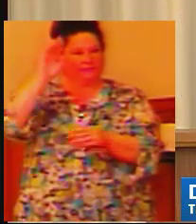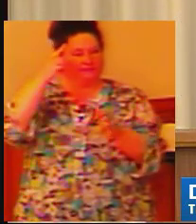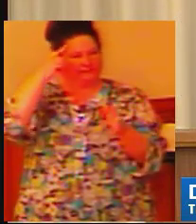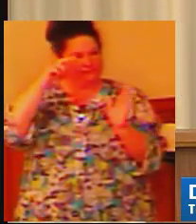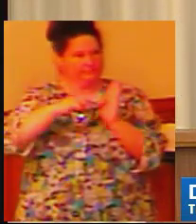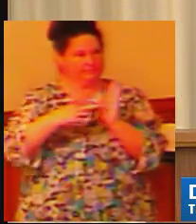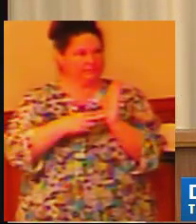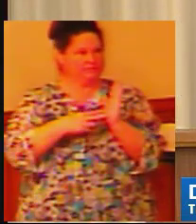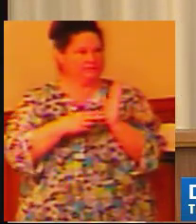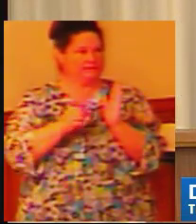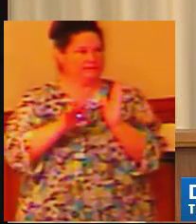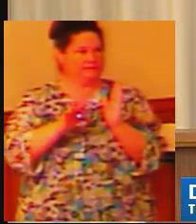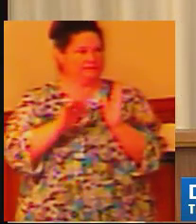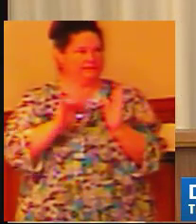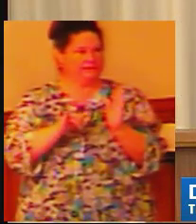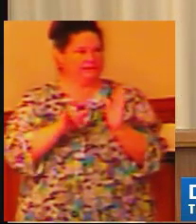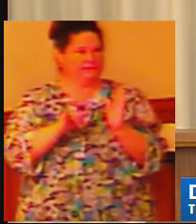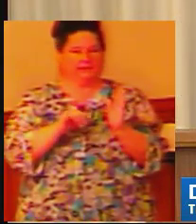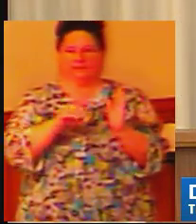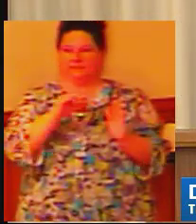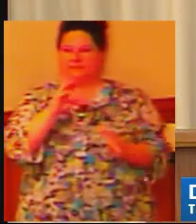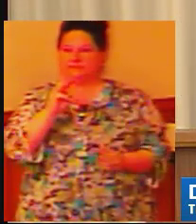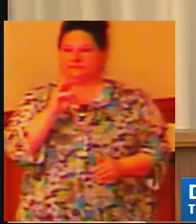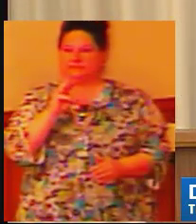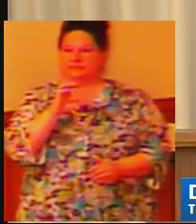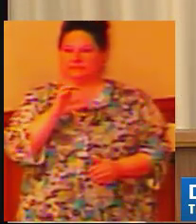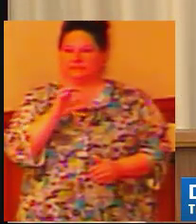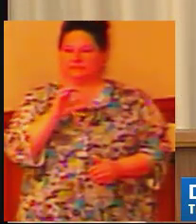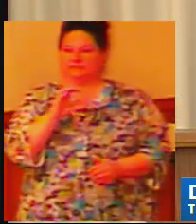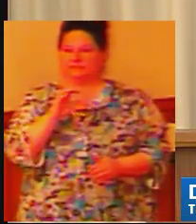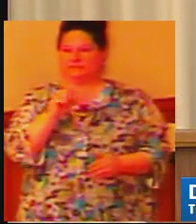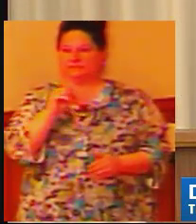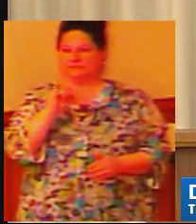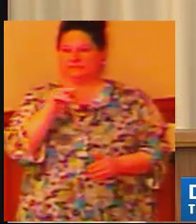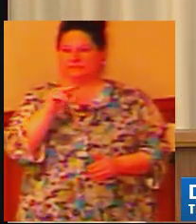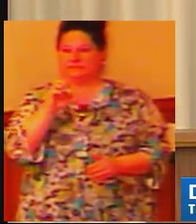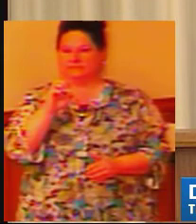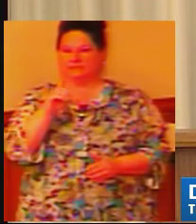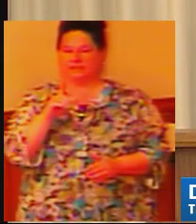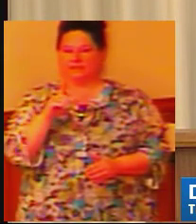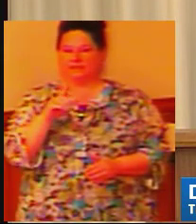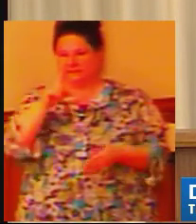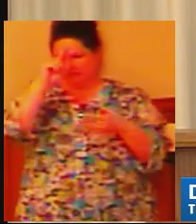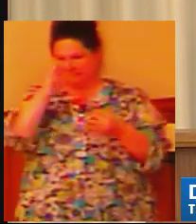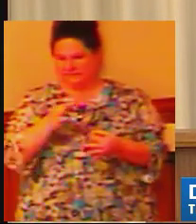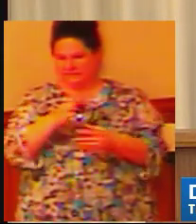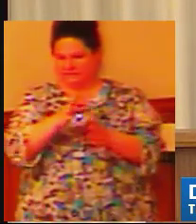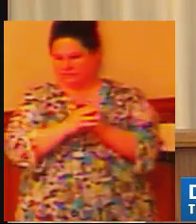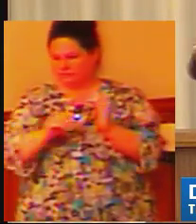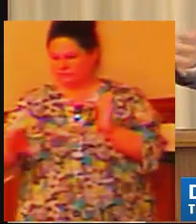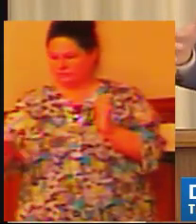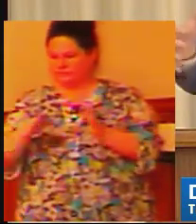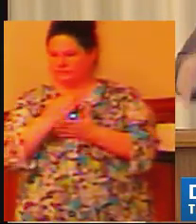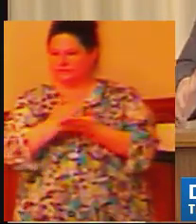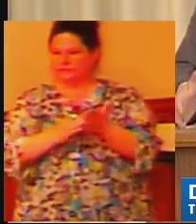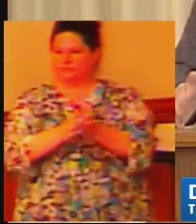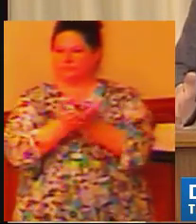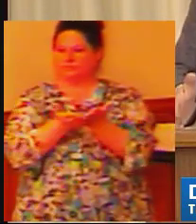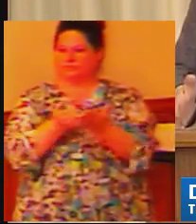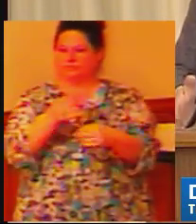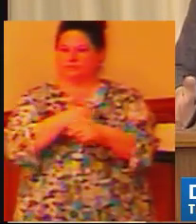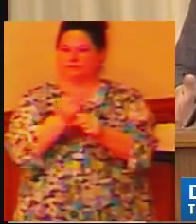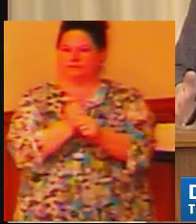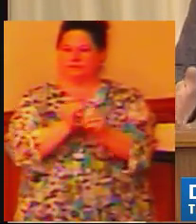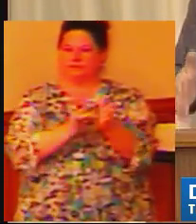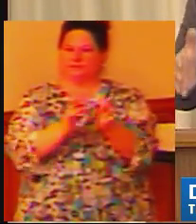if this synod in 1600, whatever, decided to take some of these books out and form the Bible